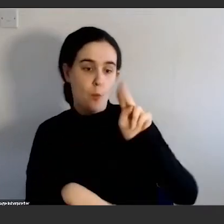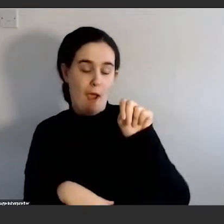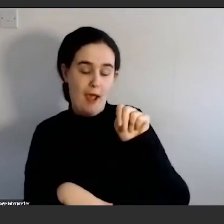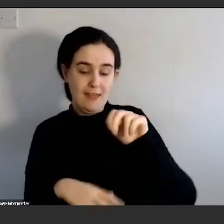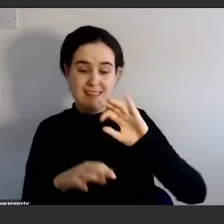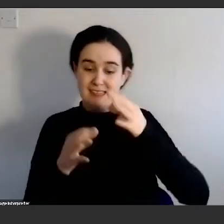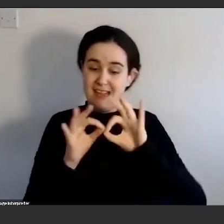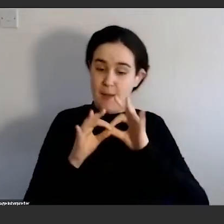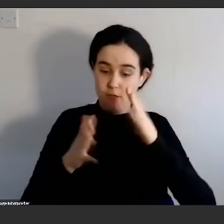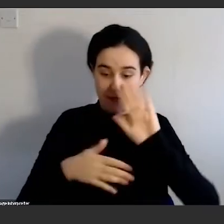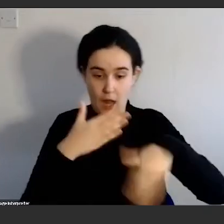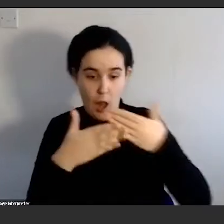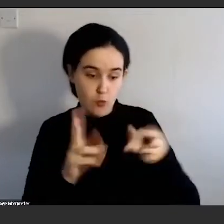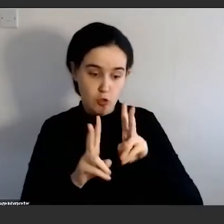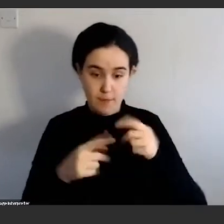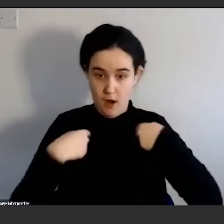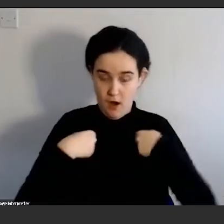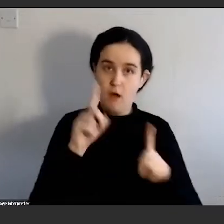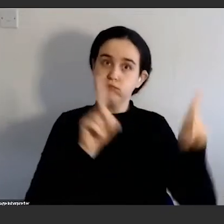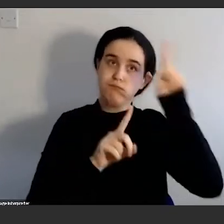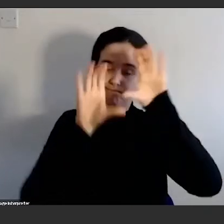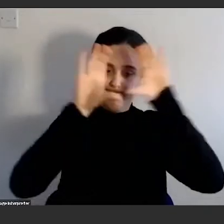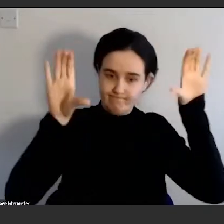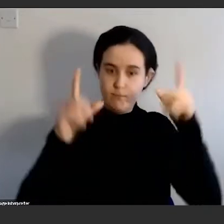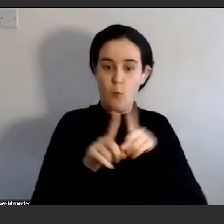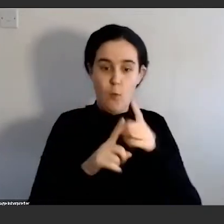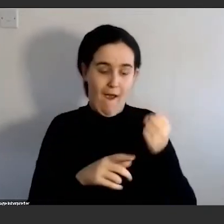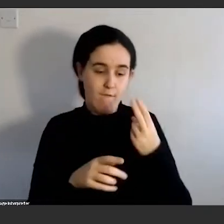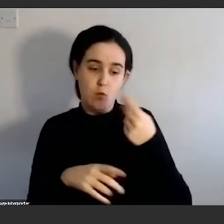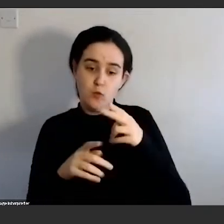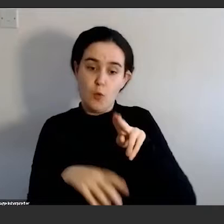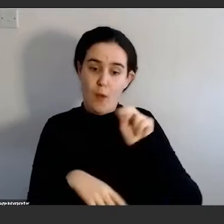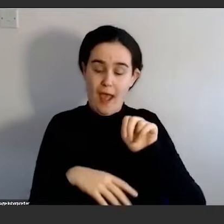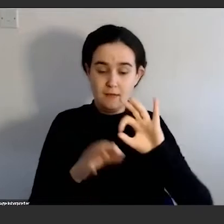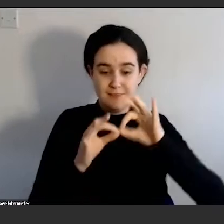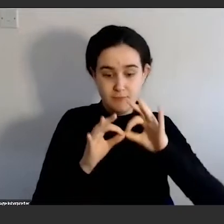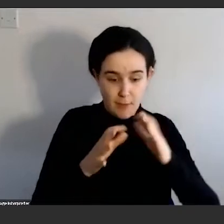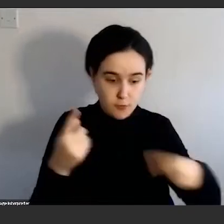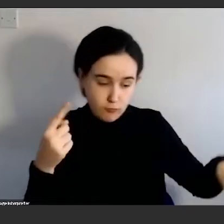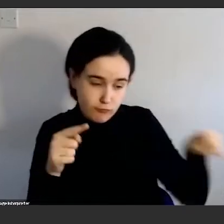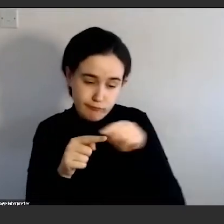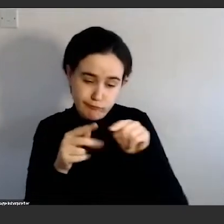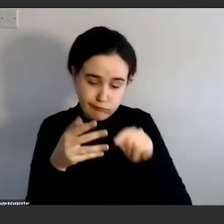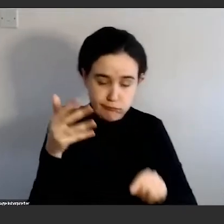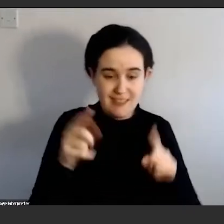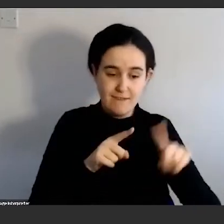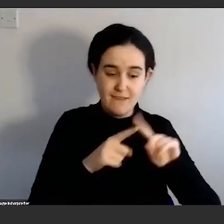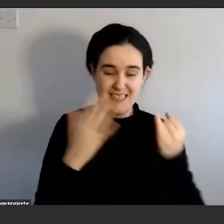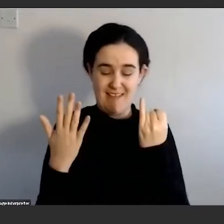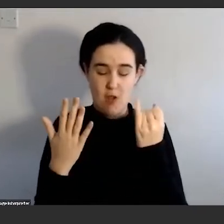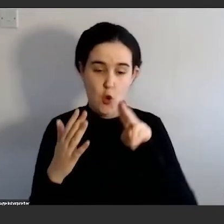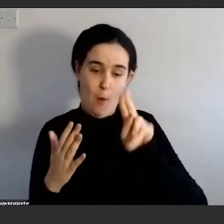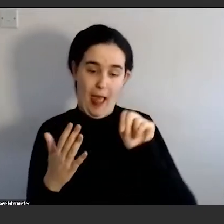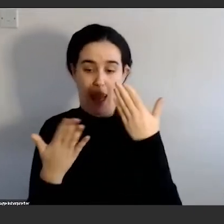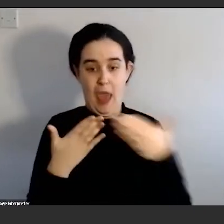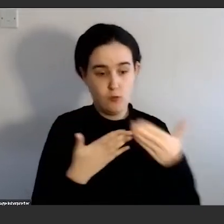have closed captions and interpretation in 6 UN languages. You will hear